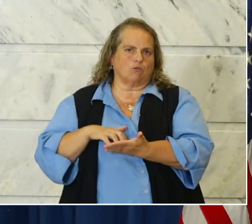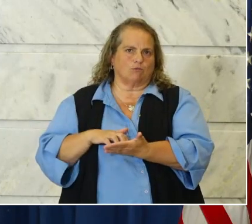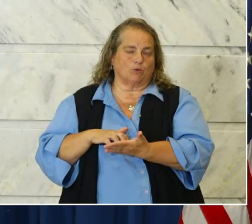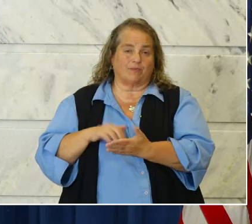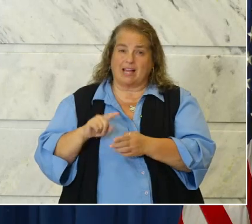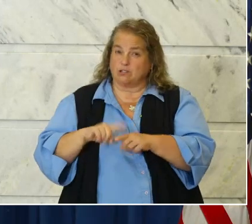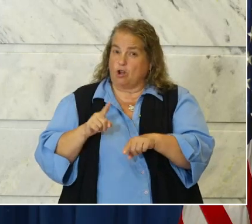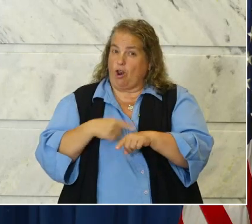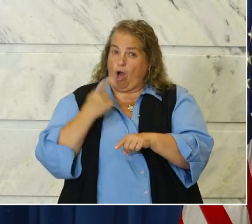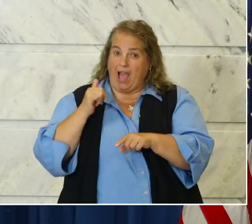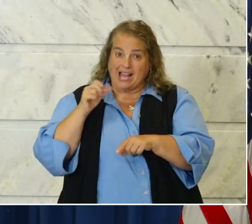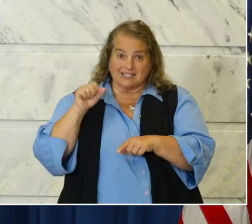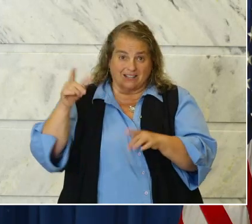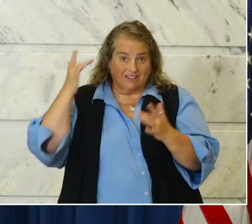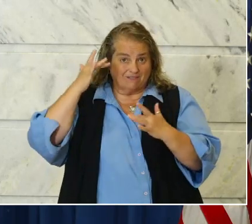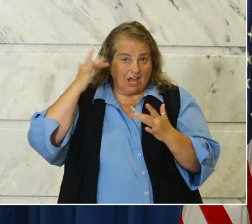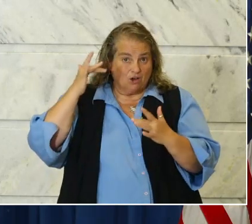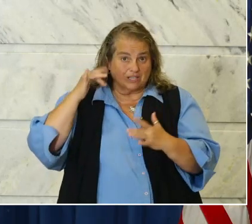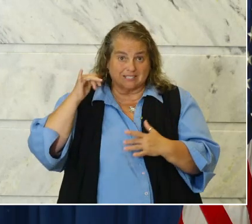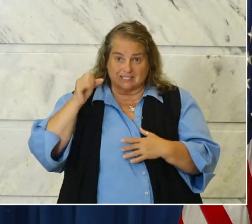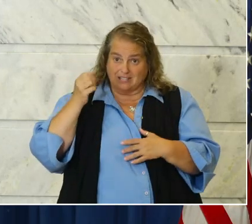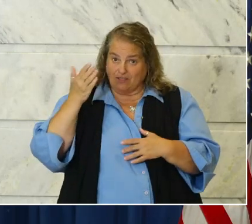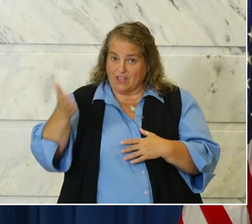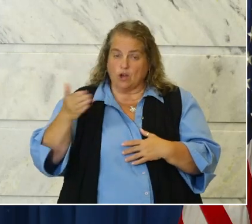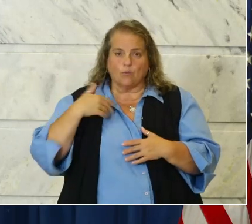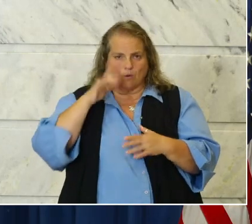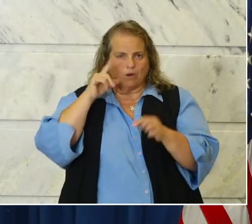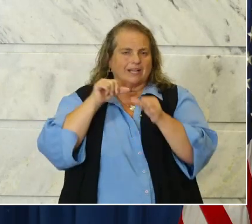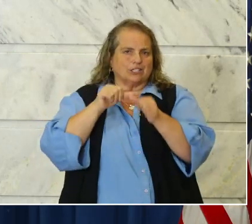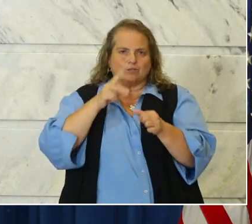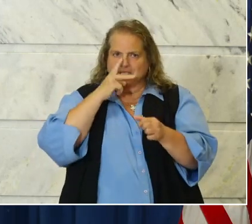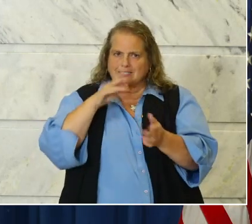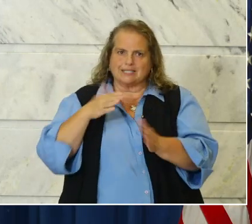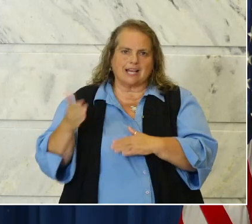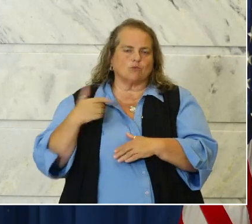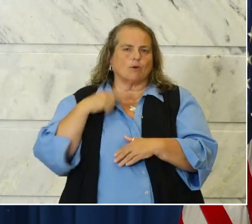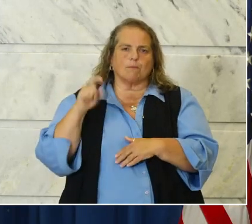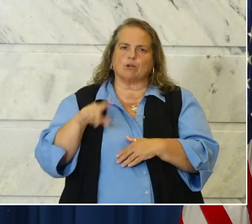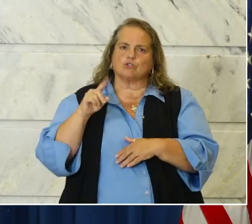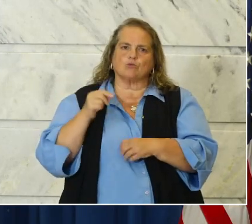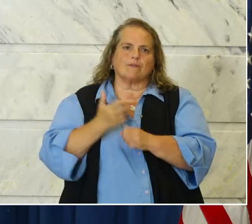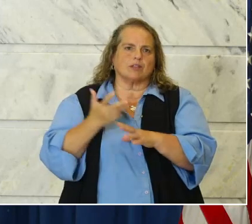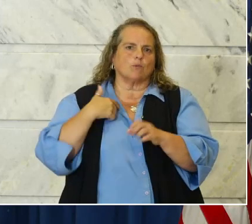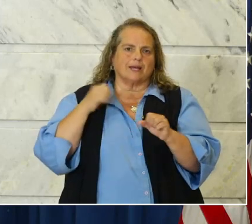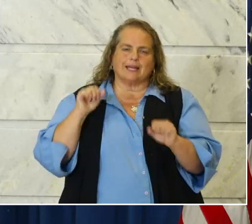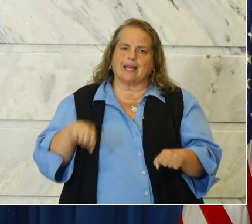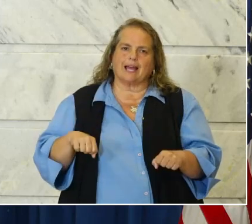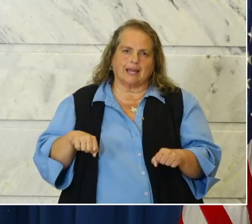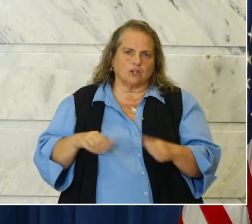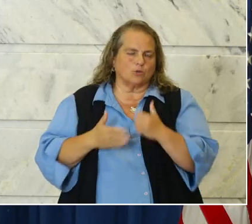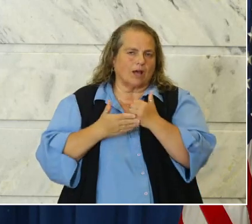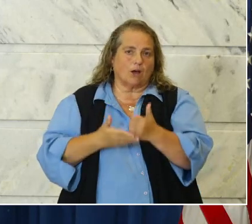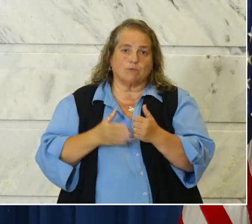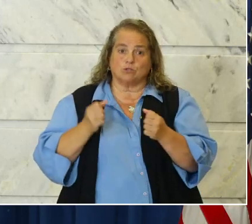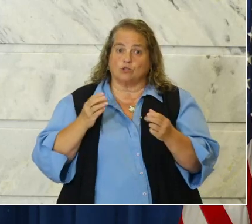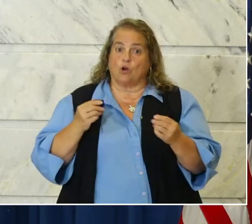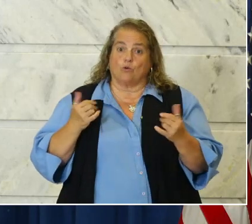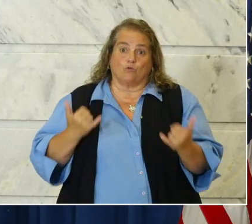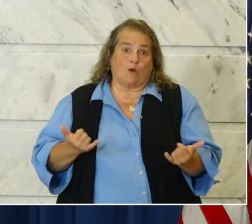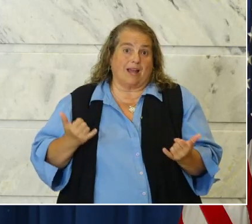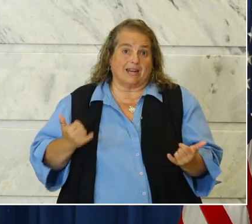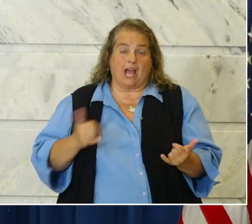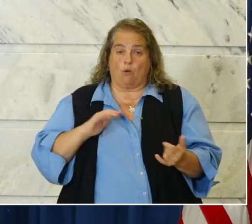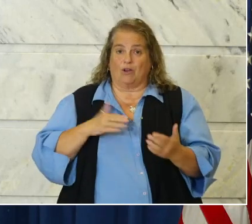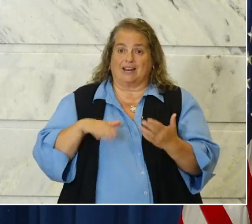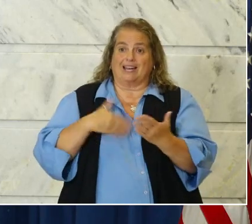around, sadly, we're still going to continue to see some loss, and we've got to do everything we can to reduce it. So right now, our